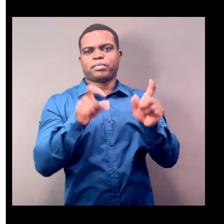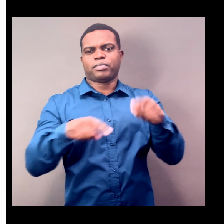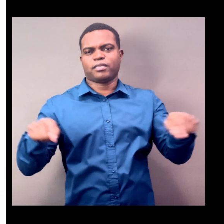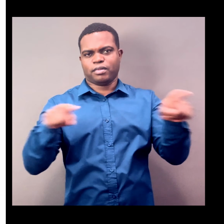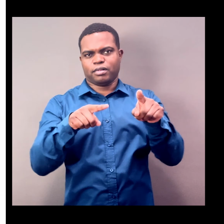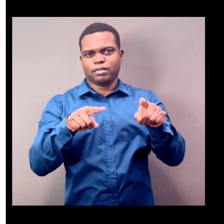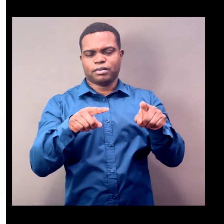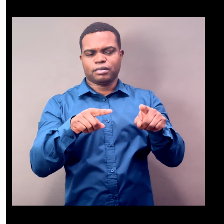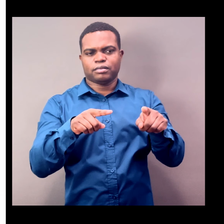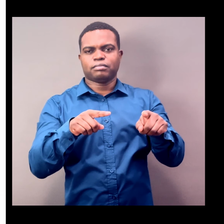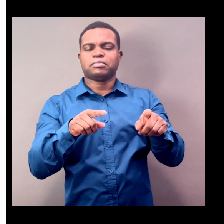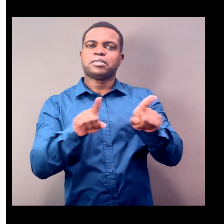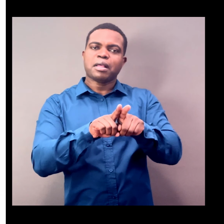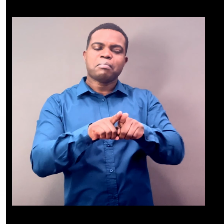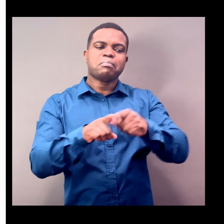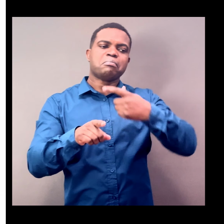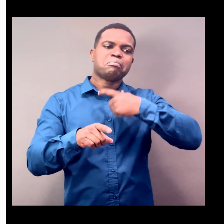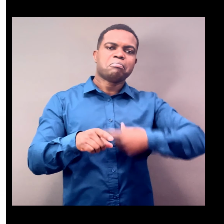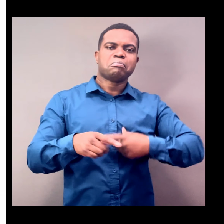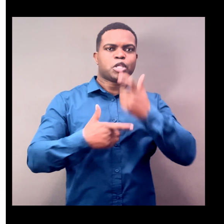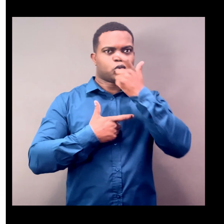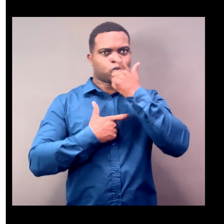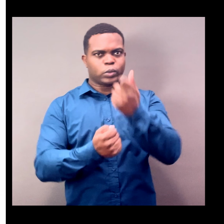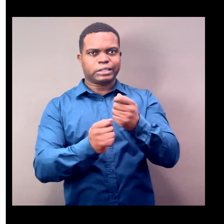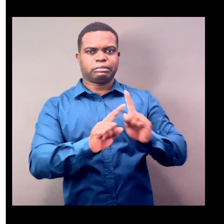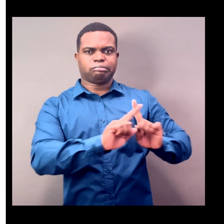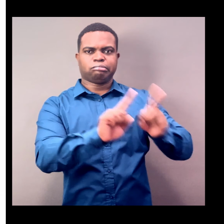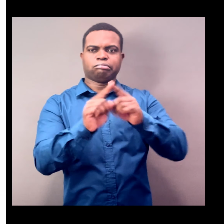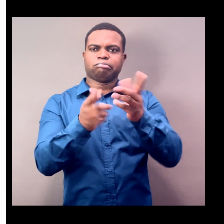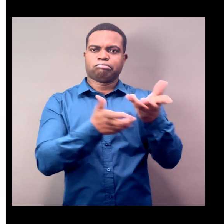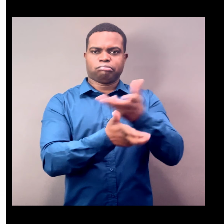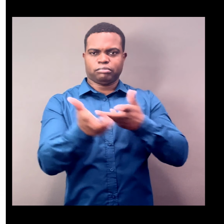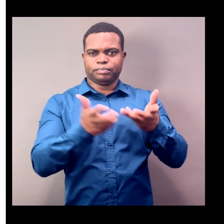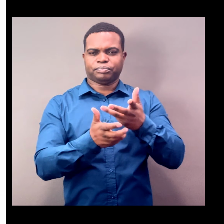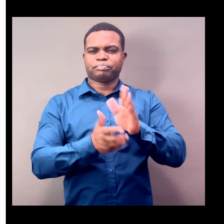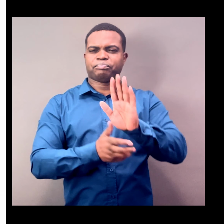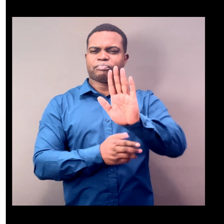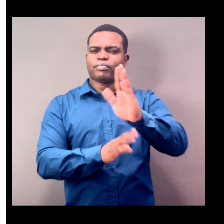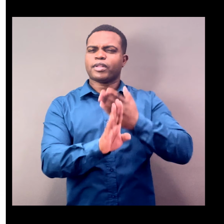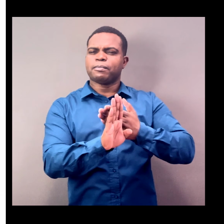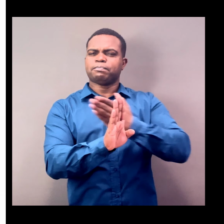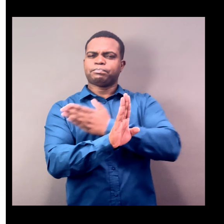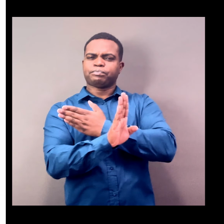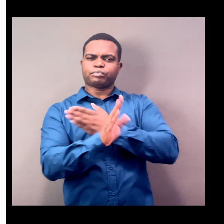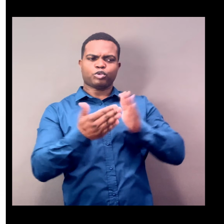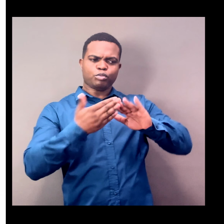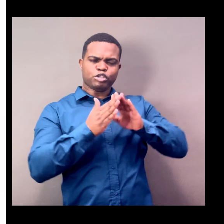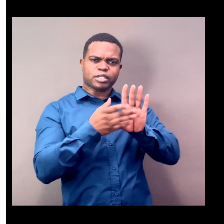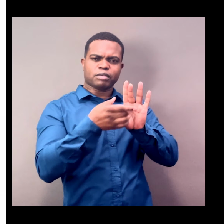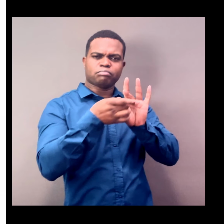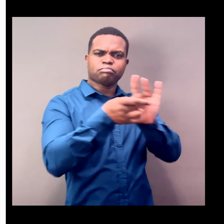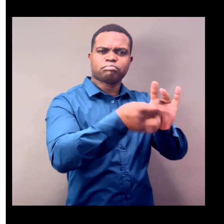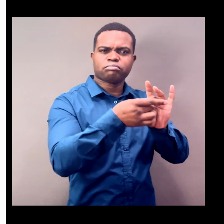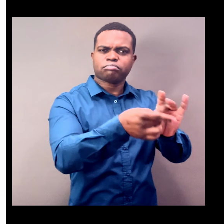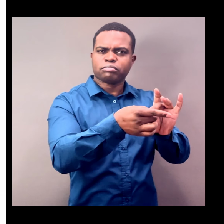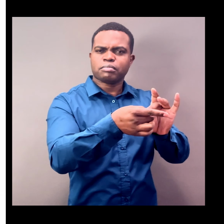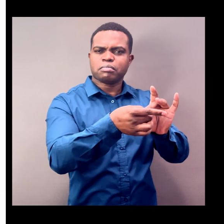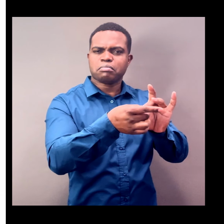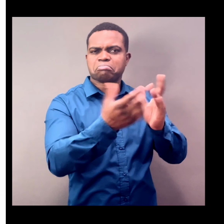common characteristics or interest before you can say what you are doing is community